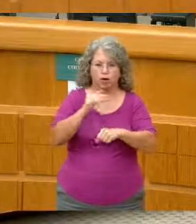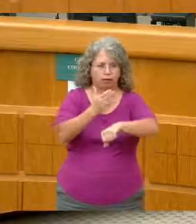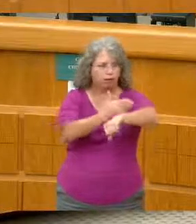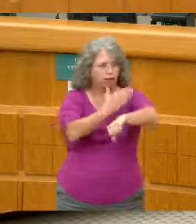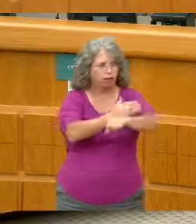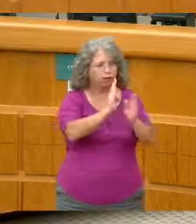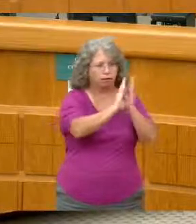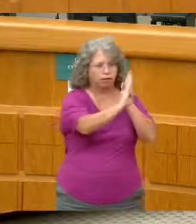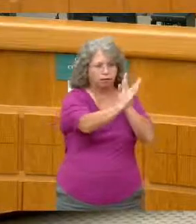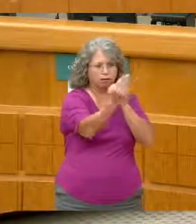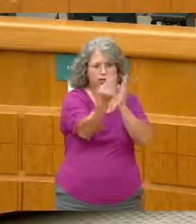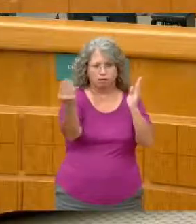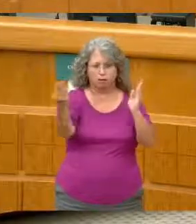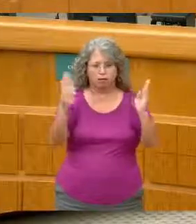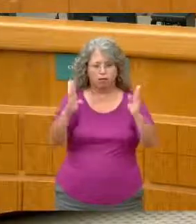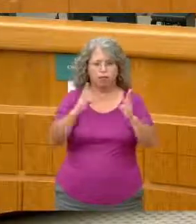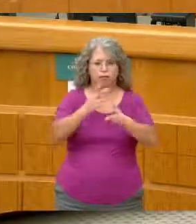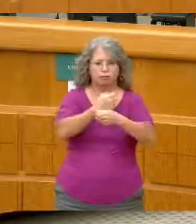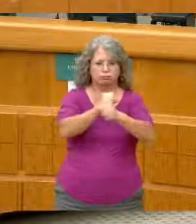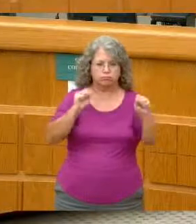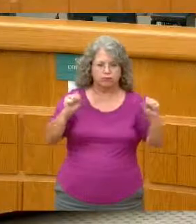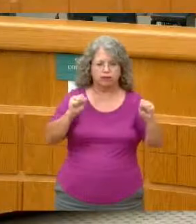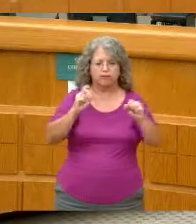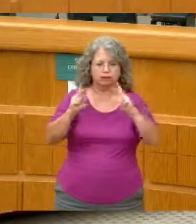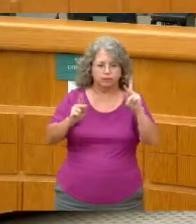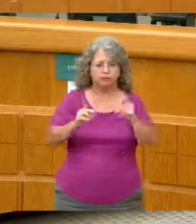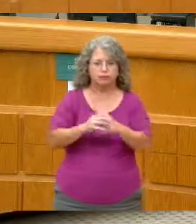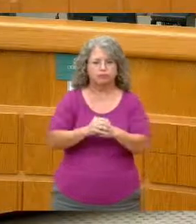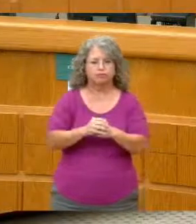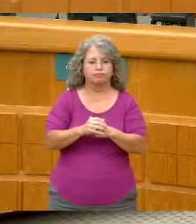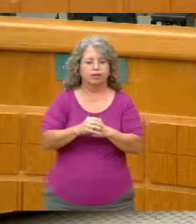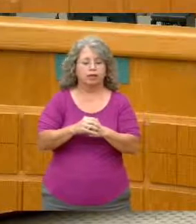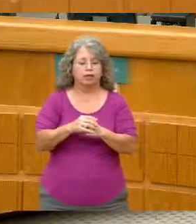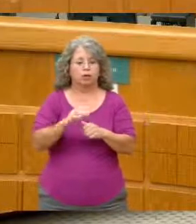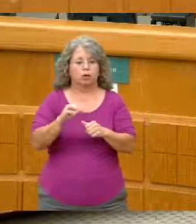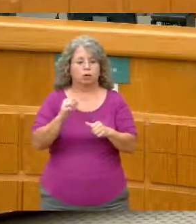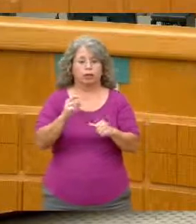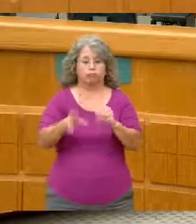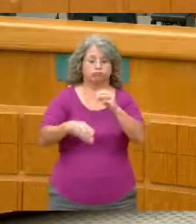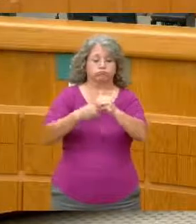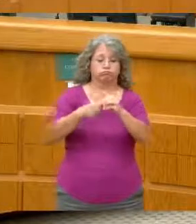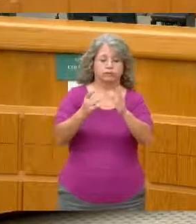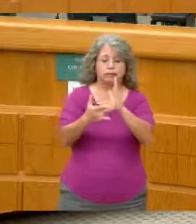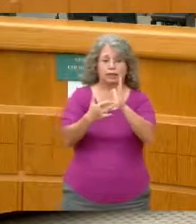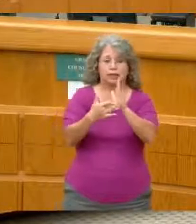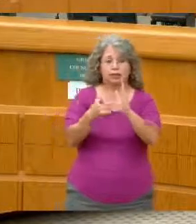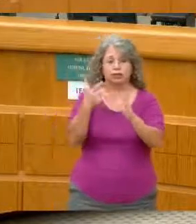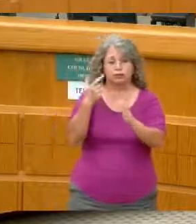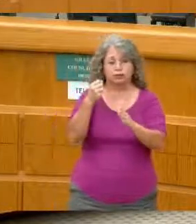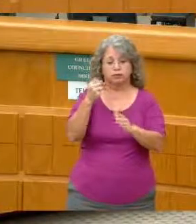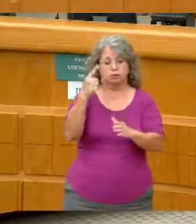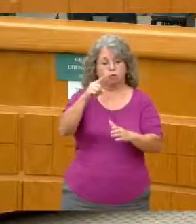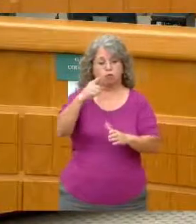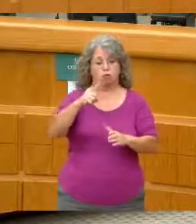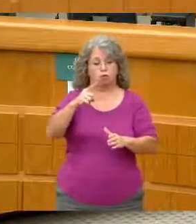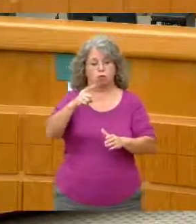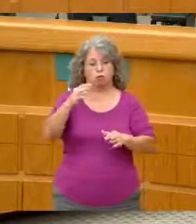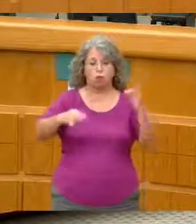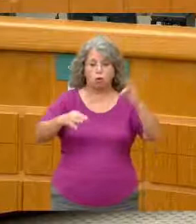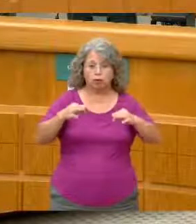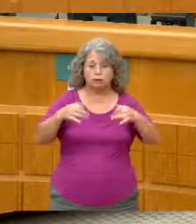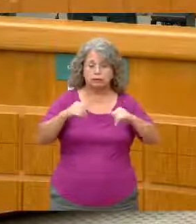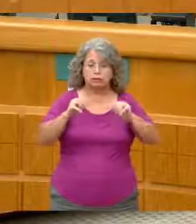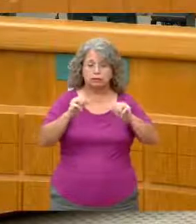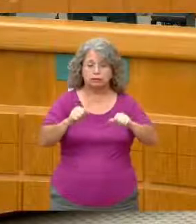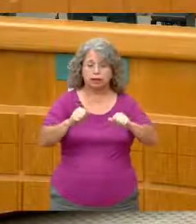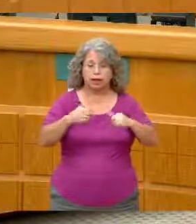facilities, how we've used it to allow technology to help our court system continue operating remotely. We're so proud of the